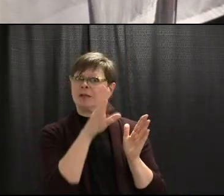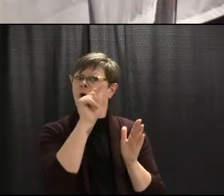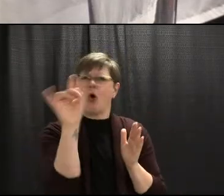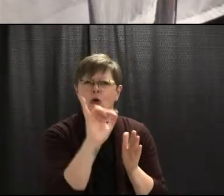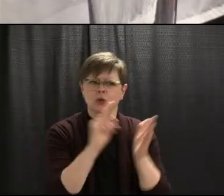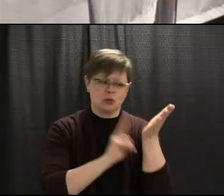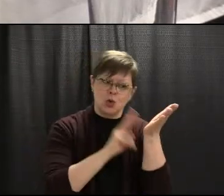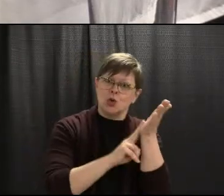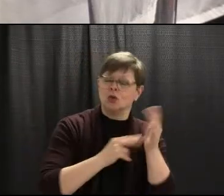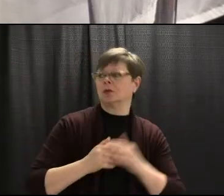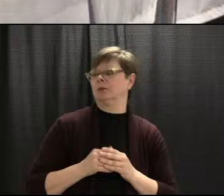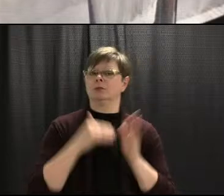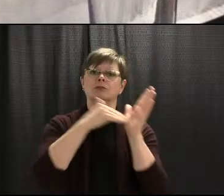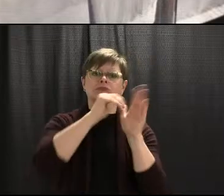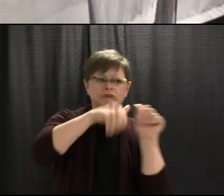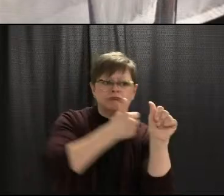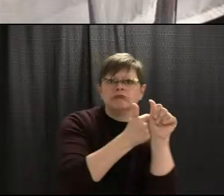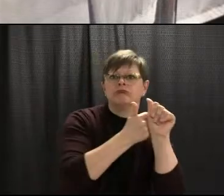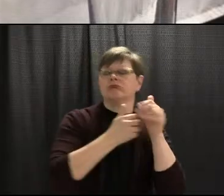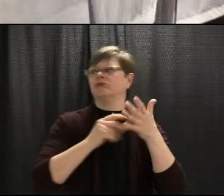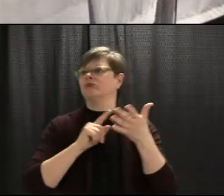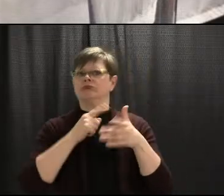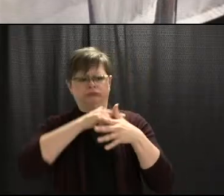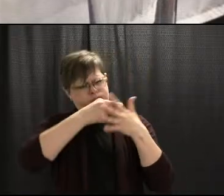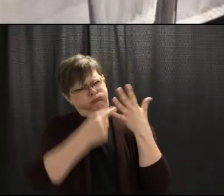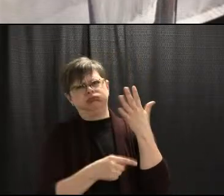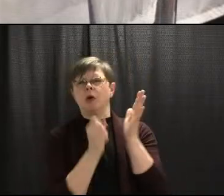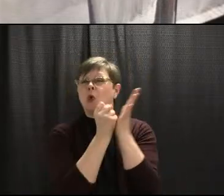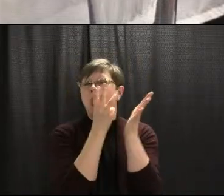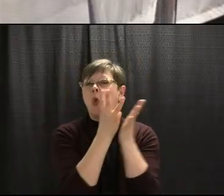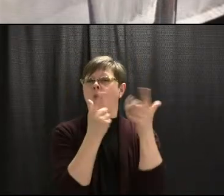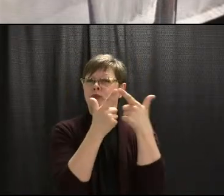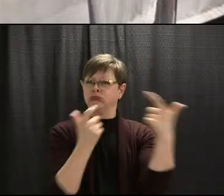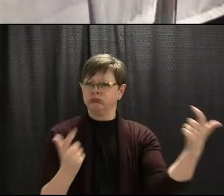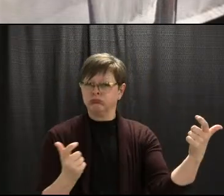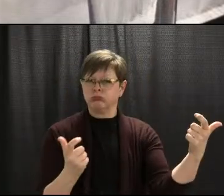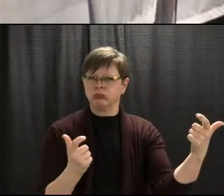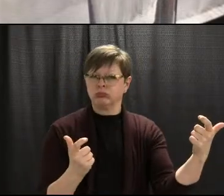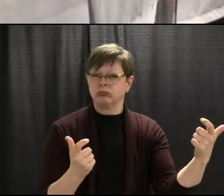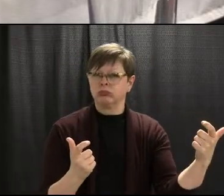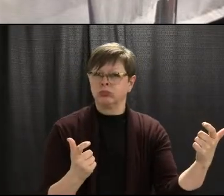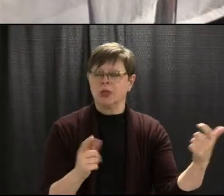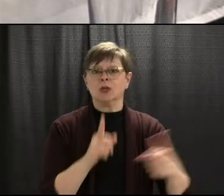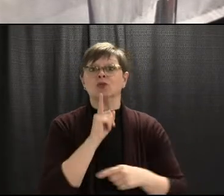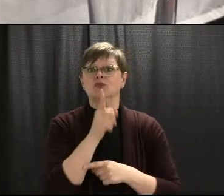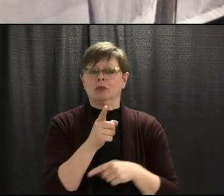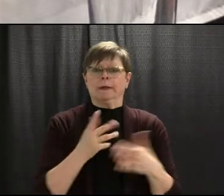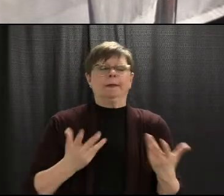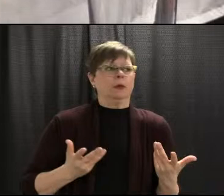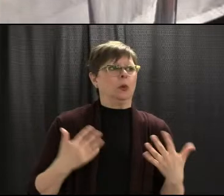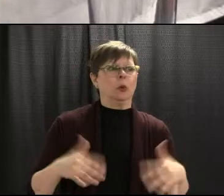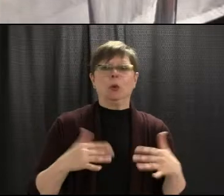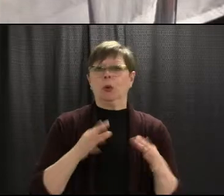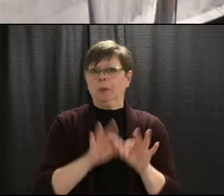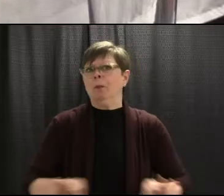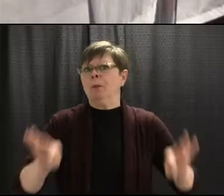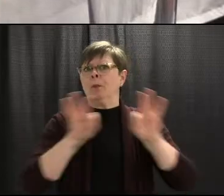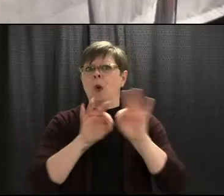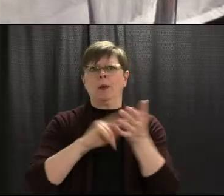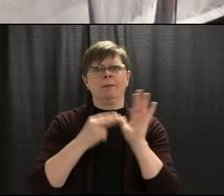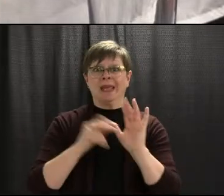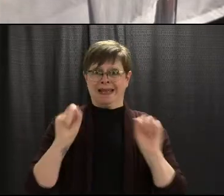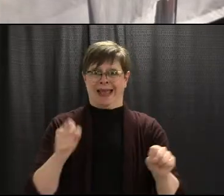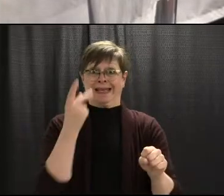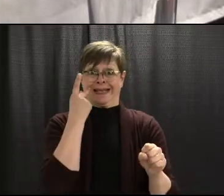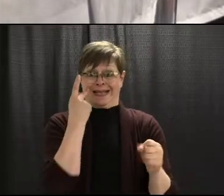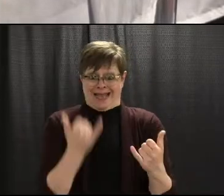nurses and nurse practitioners and other allied health professionals, particularly difficult in the presence of a deficit of these